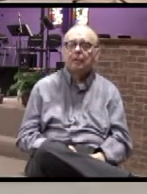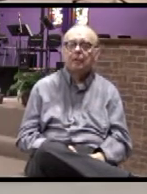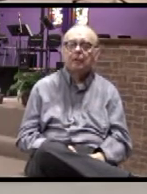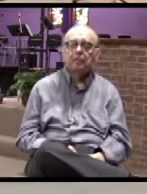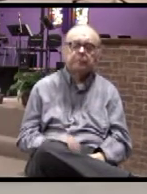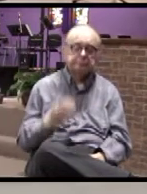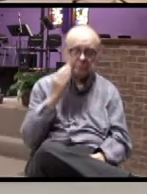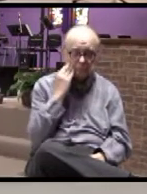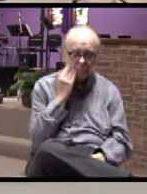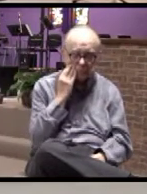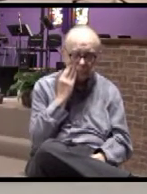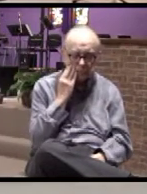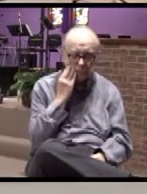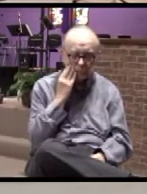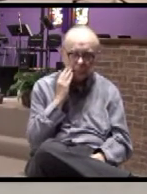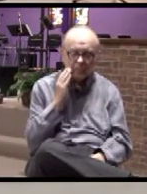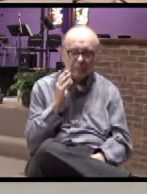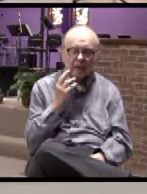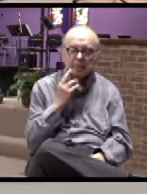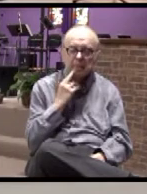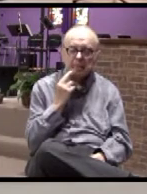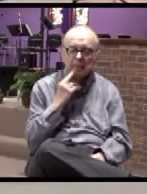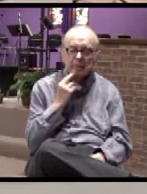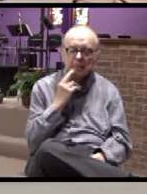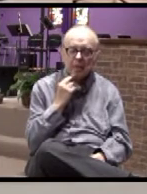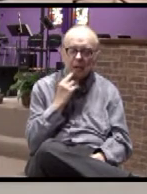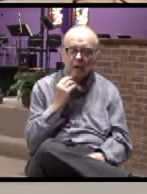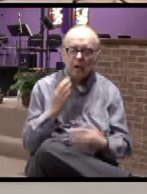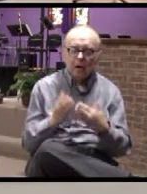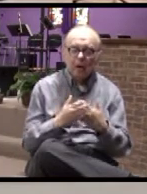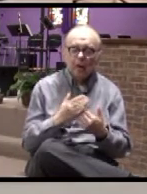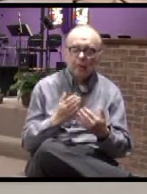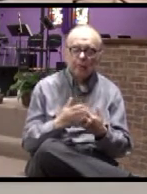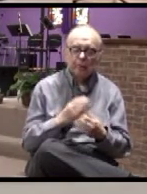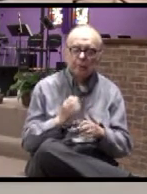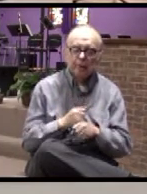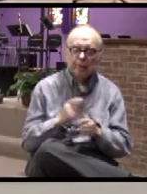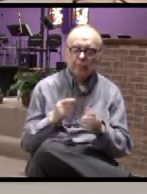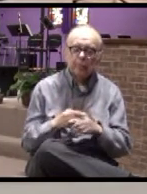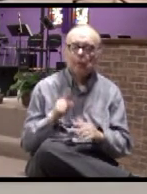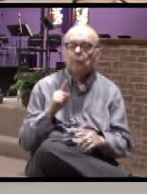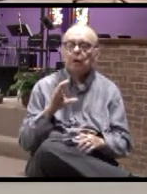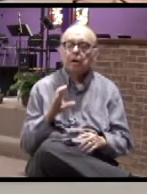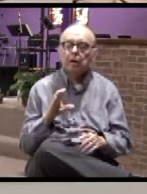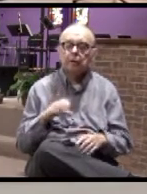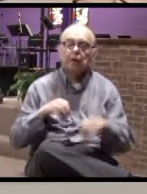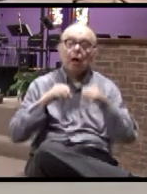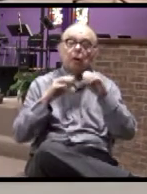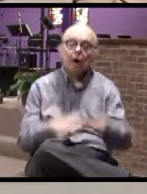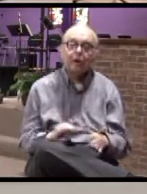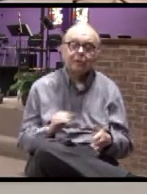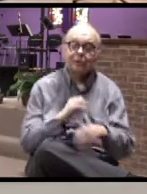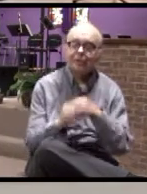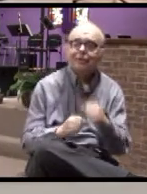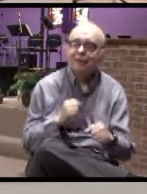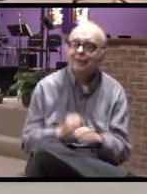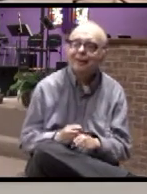I know the Cincinnati Reds almost made it to 100 losses this year.